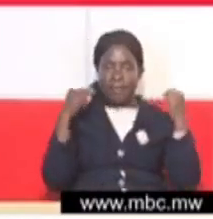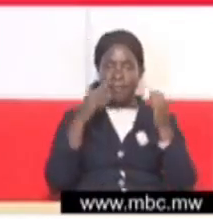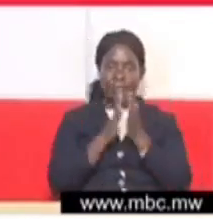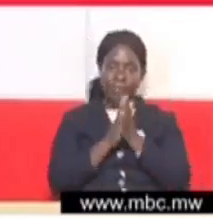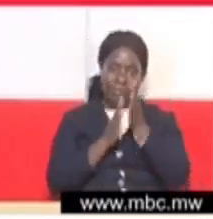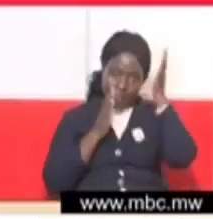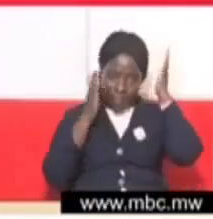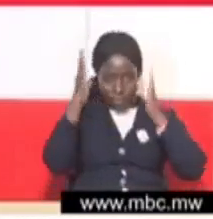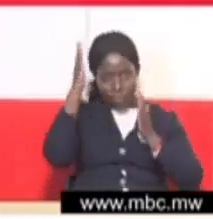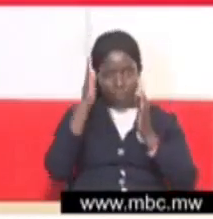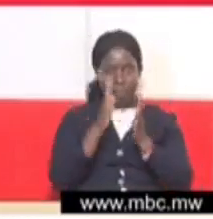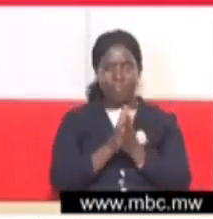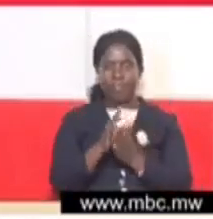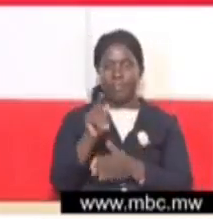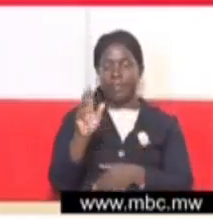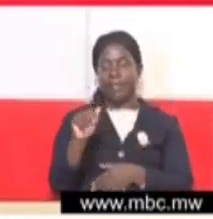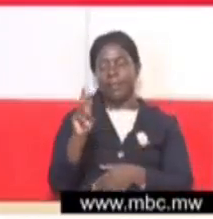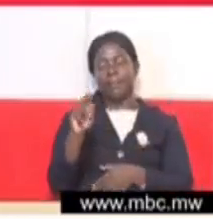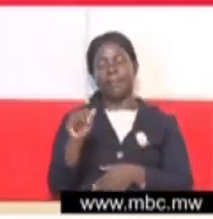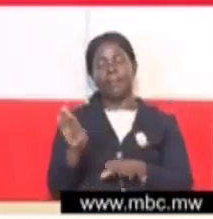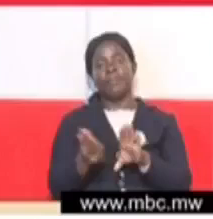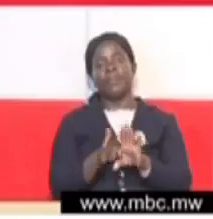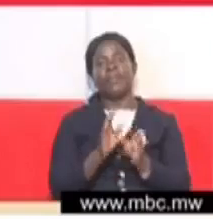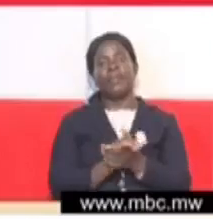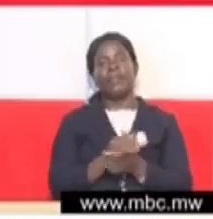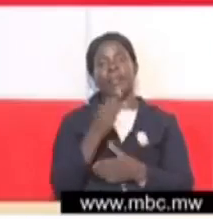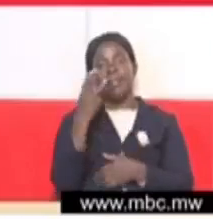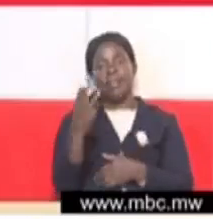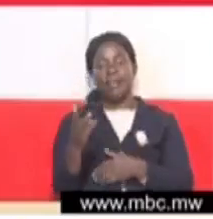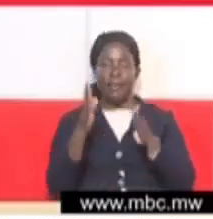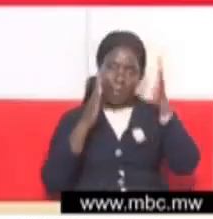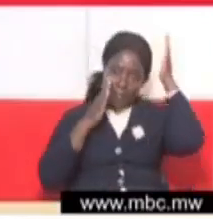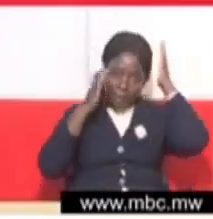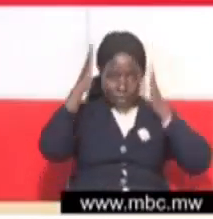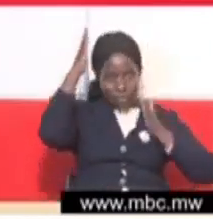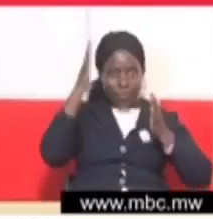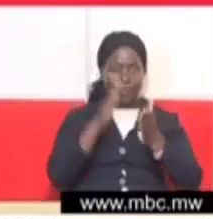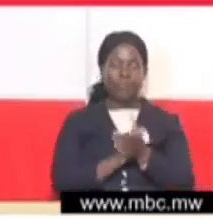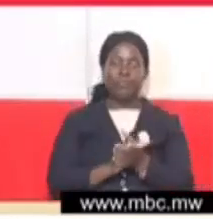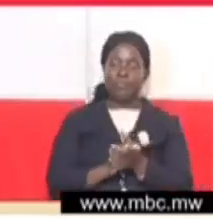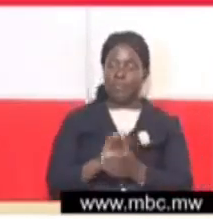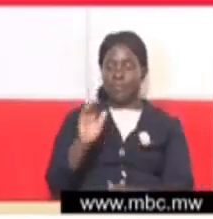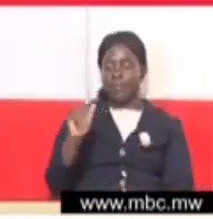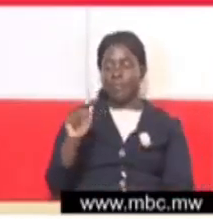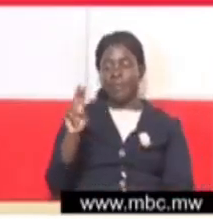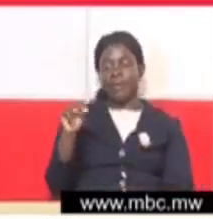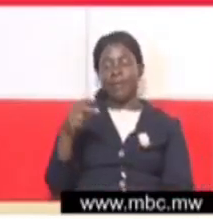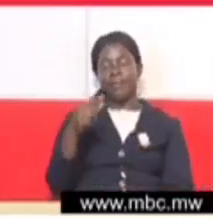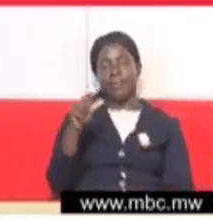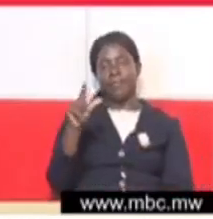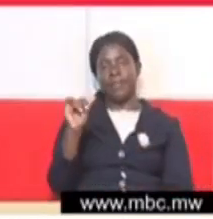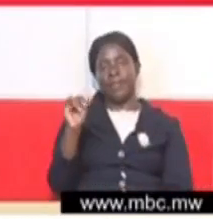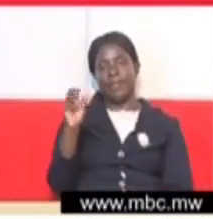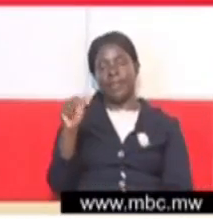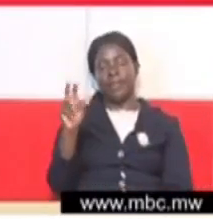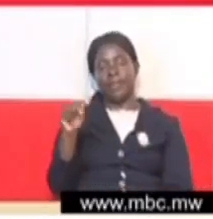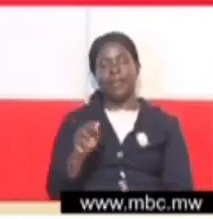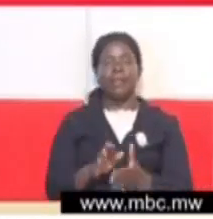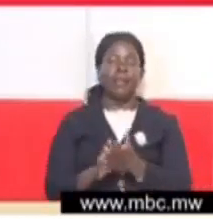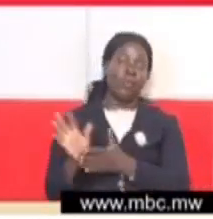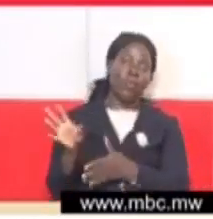Francis Frank Kaulanda, who is the third bishop of Anglican Diocese of Lake Malawi, who is